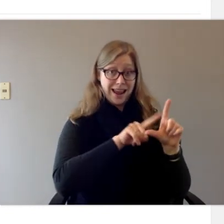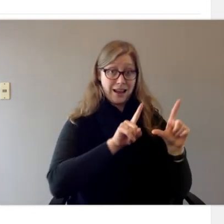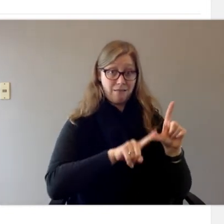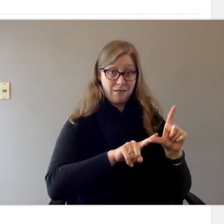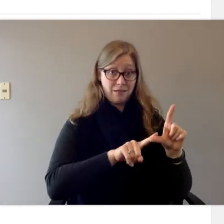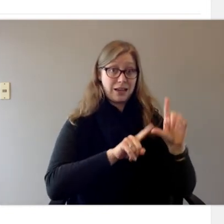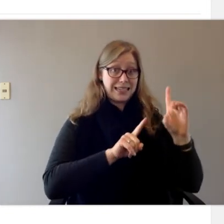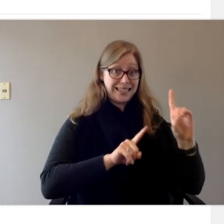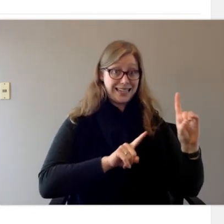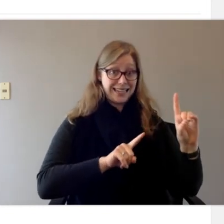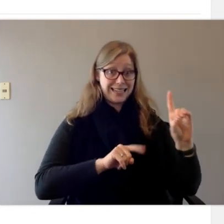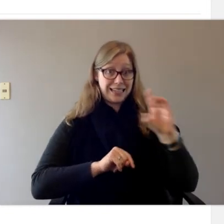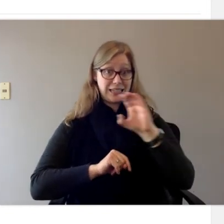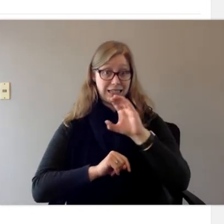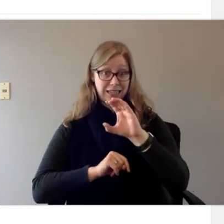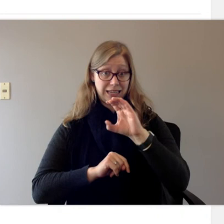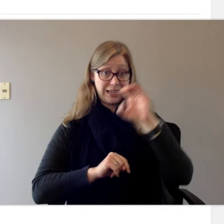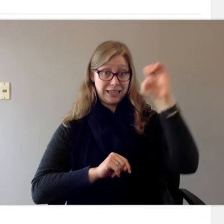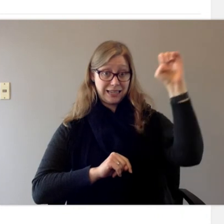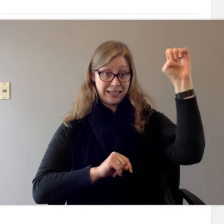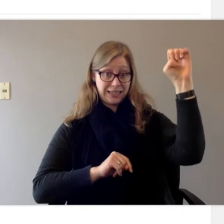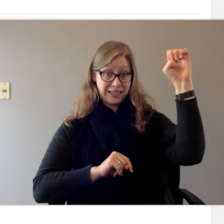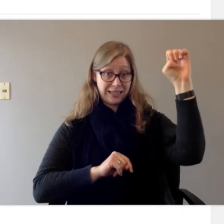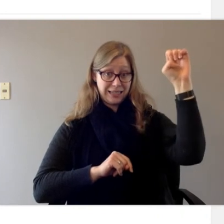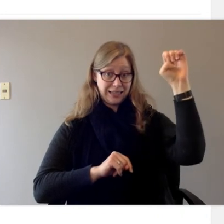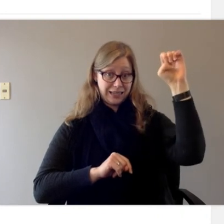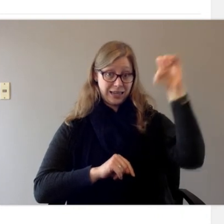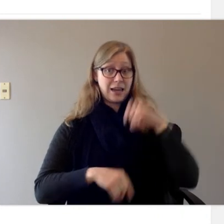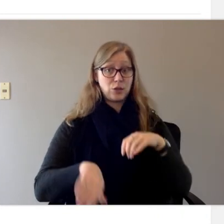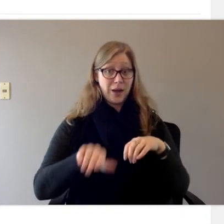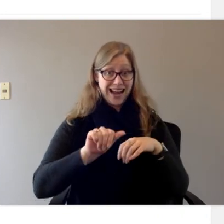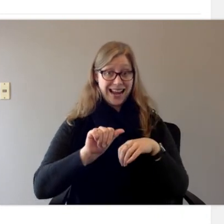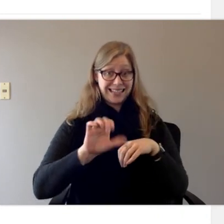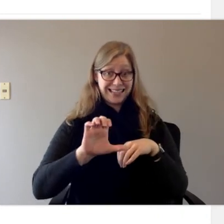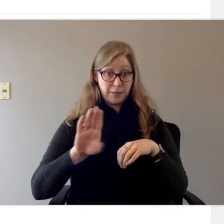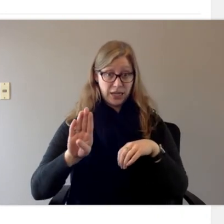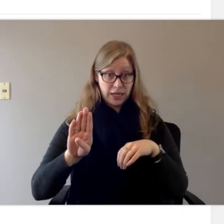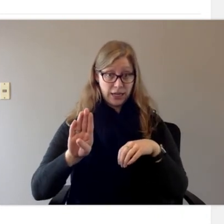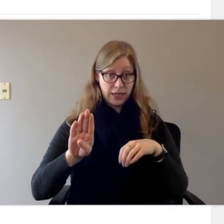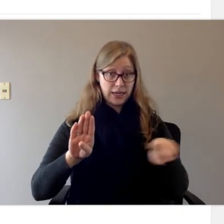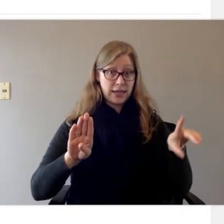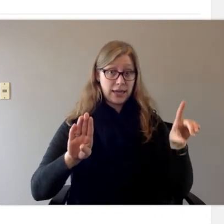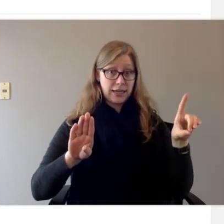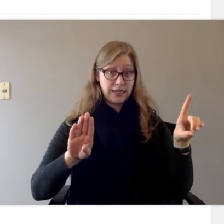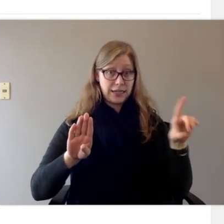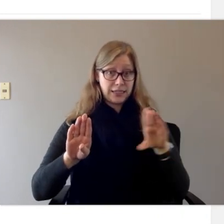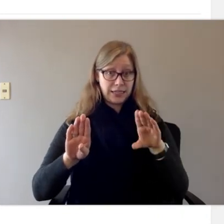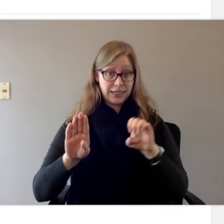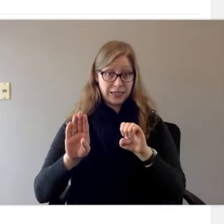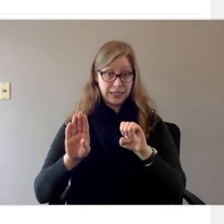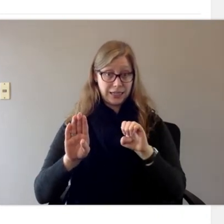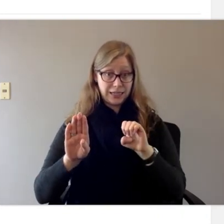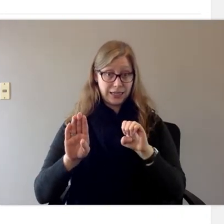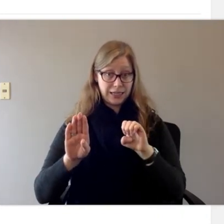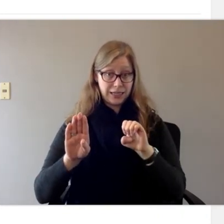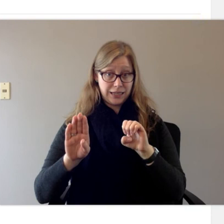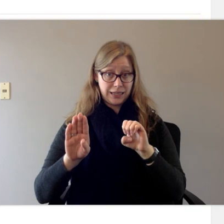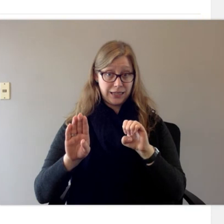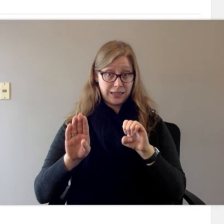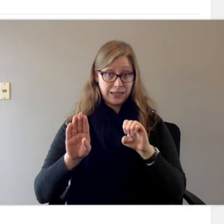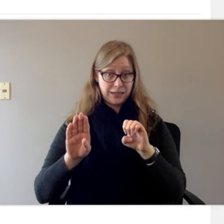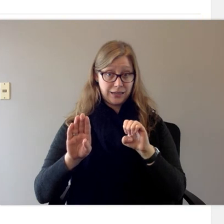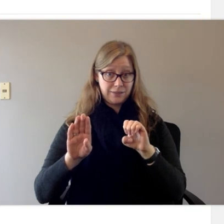DCE. So what I'm trying to do is make sure that I'm going from the one tick side to the vertical angle to the two tick